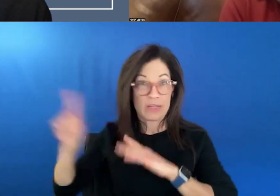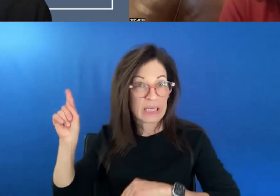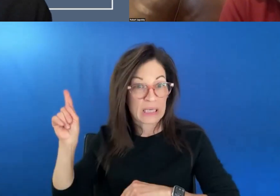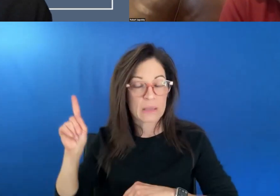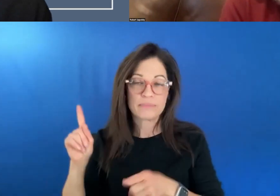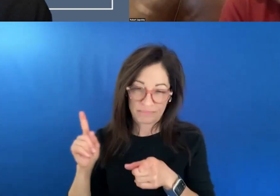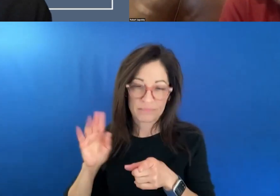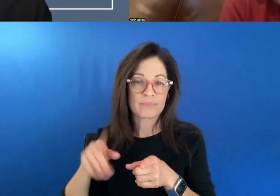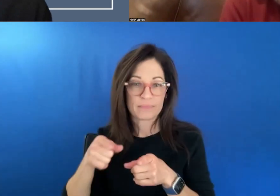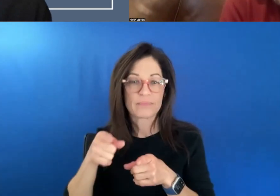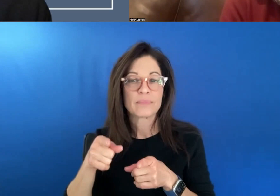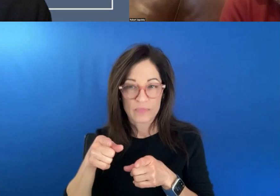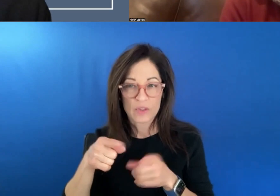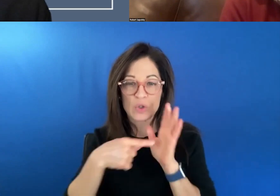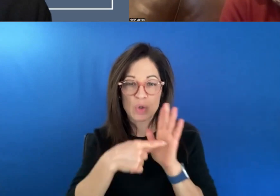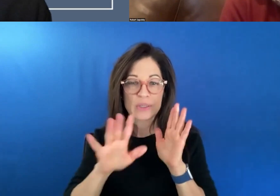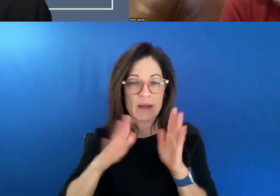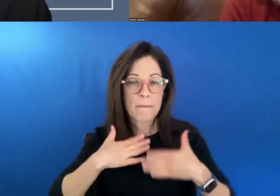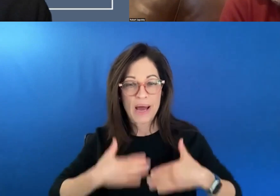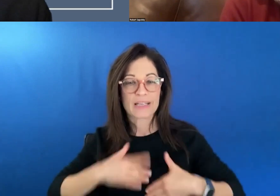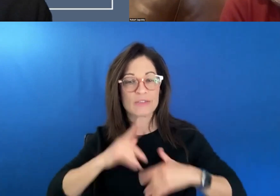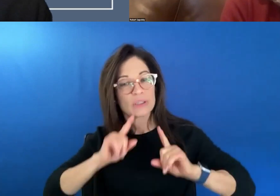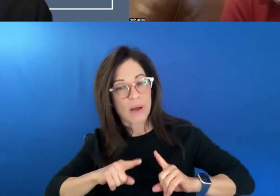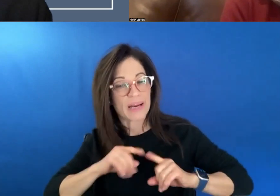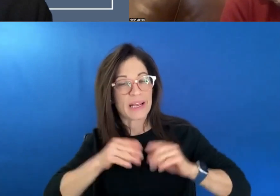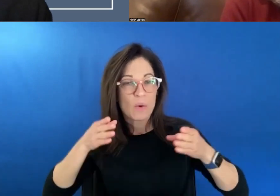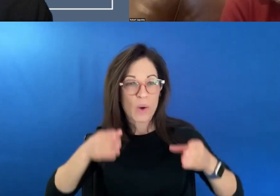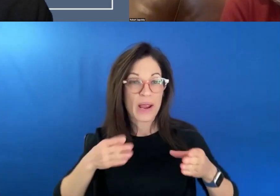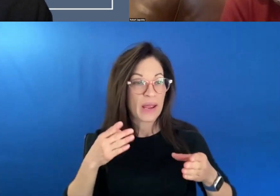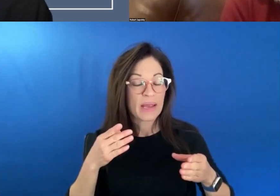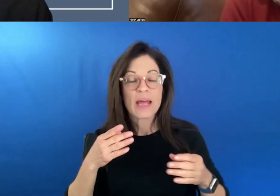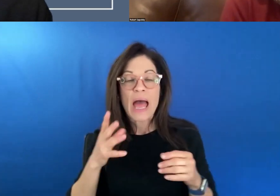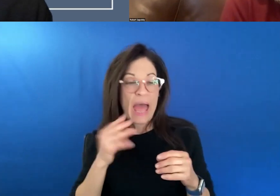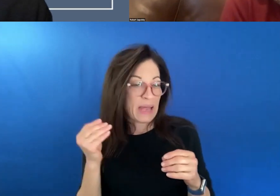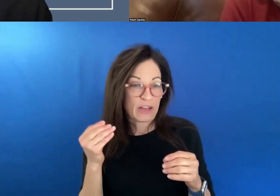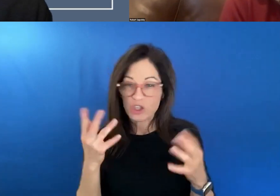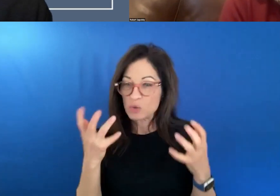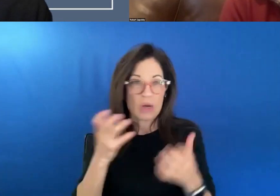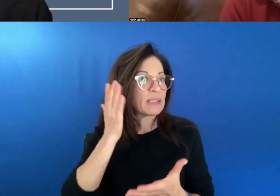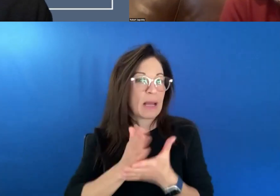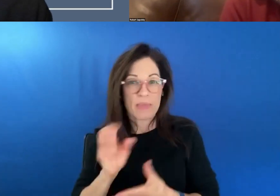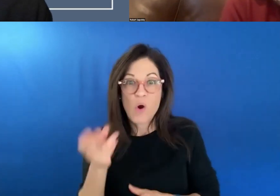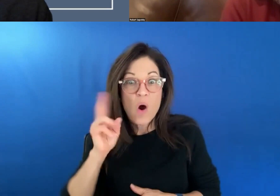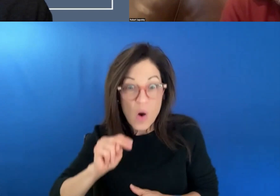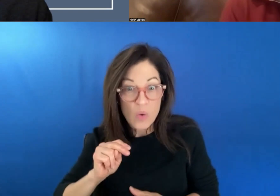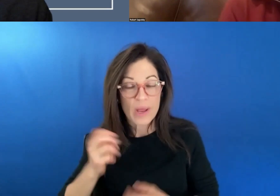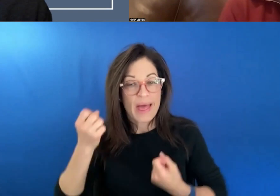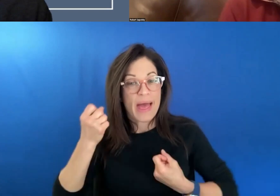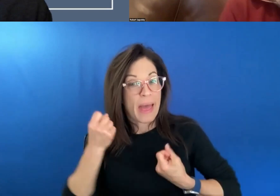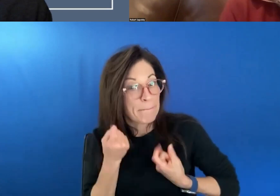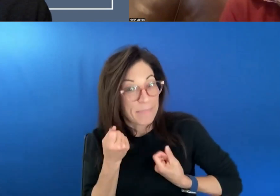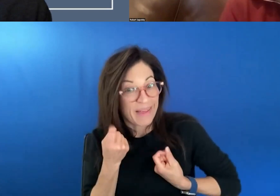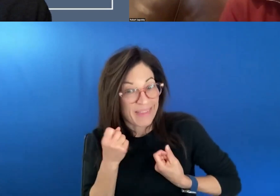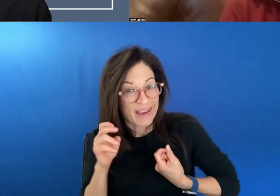a sign that their body is just responding in a way where all they want to do is look for a way to stop their own empathic pain. You